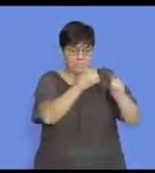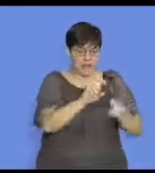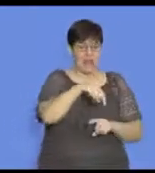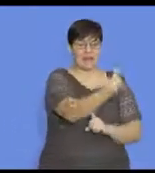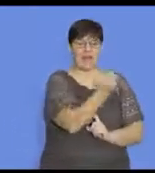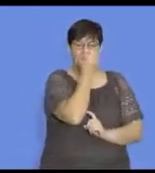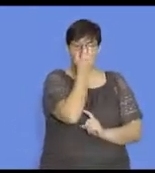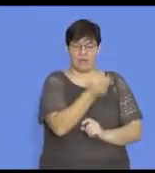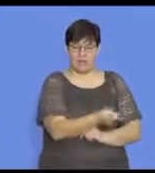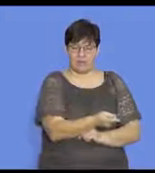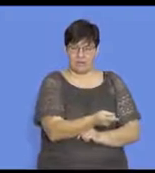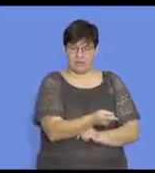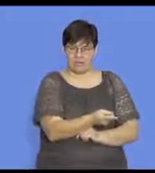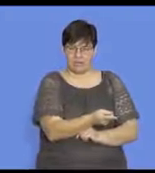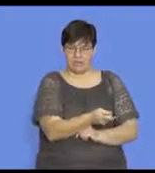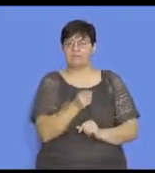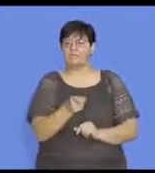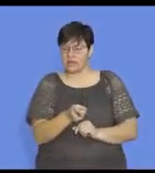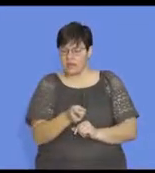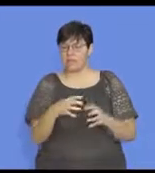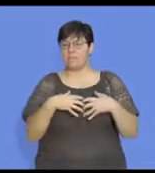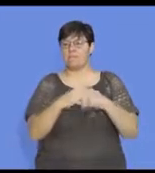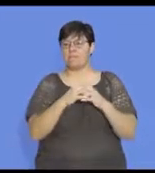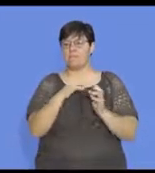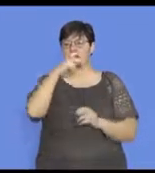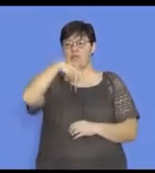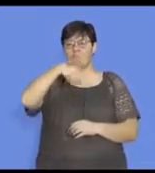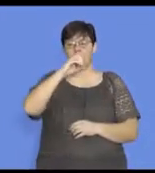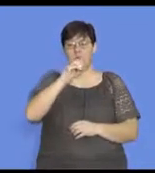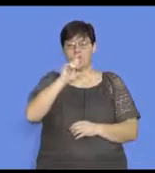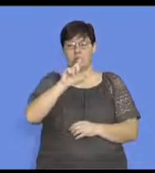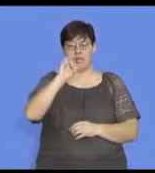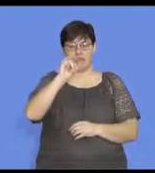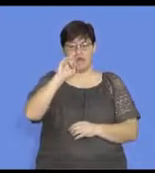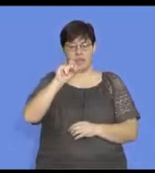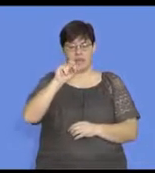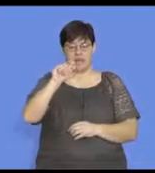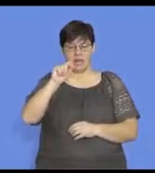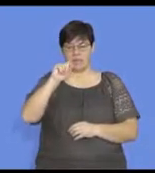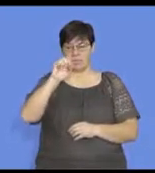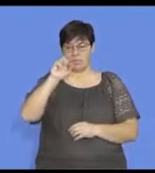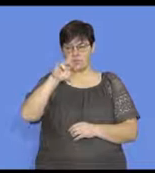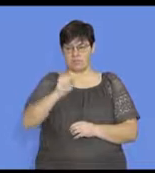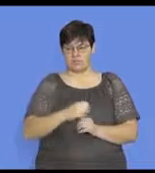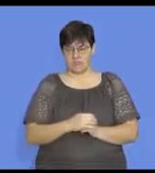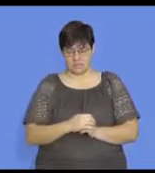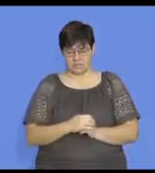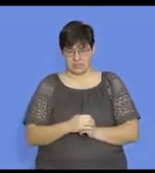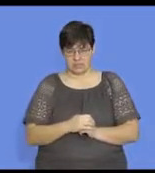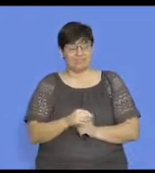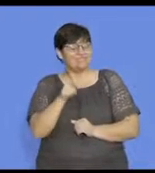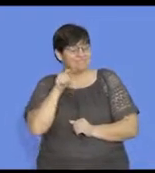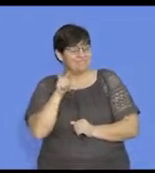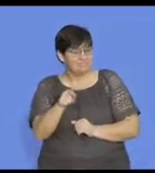that brings us into the concept of pollinators. Pollinators are going to take, all right,